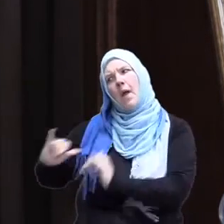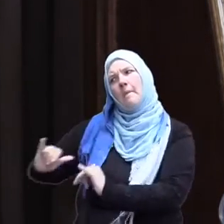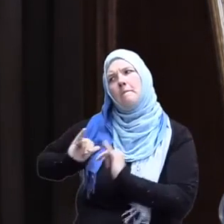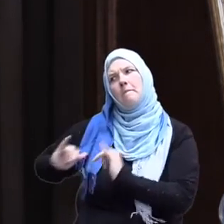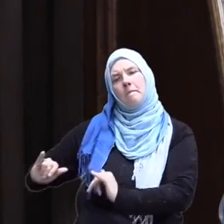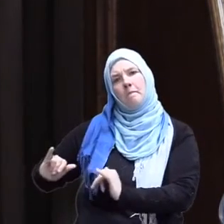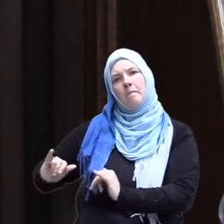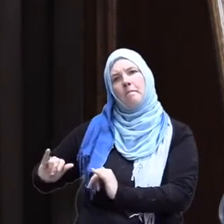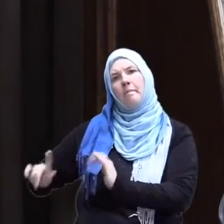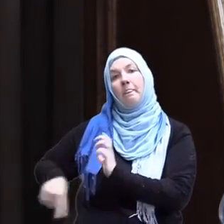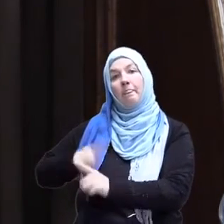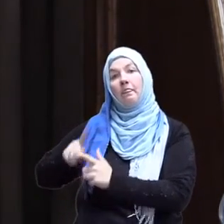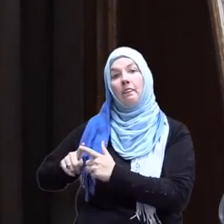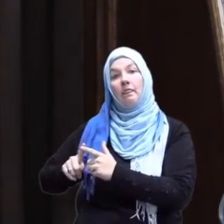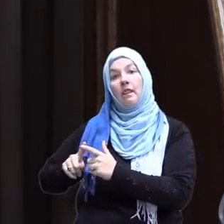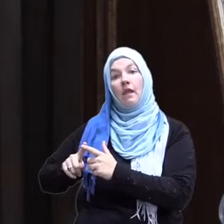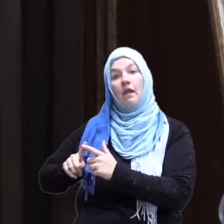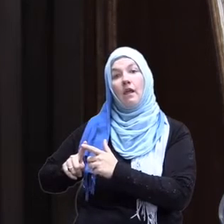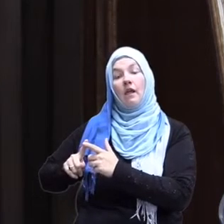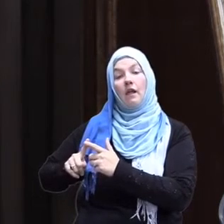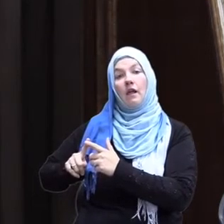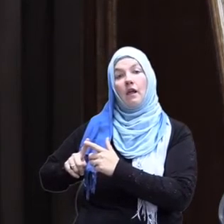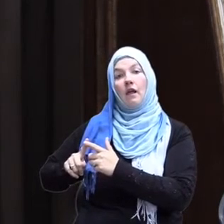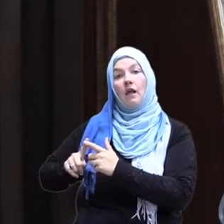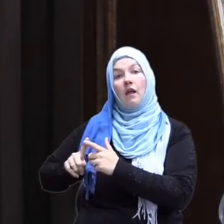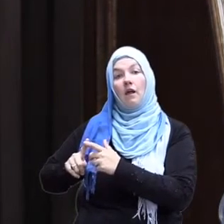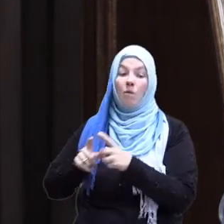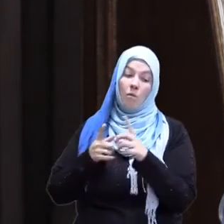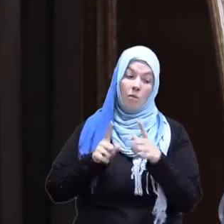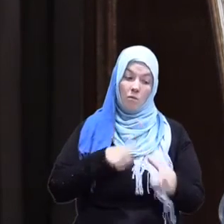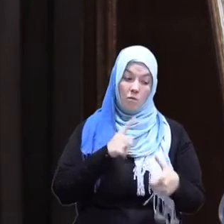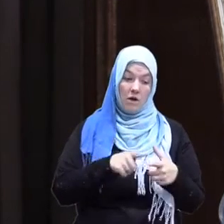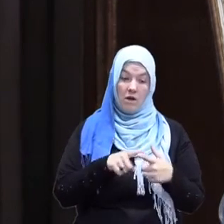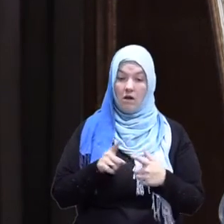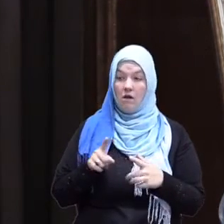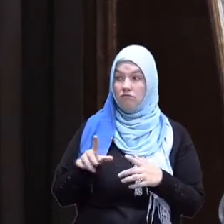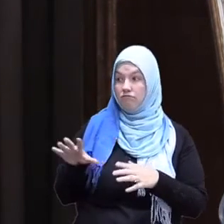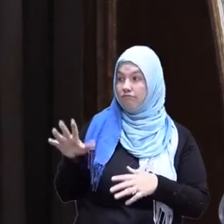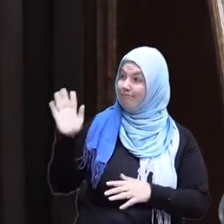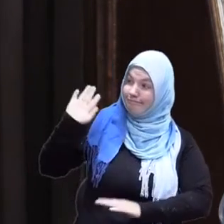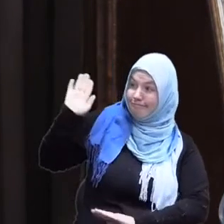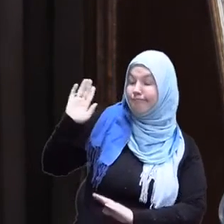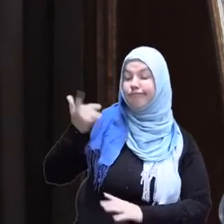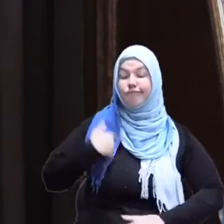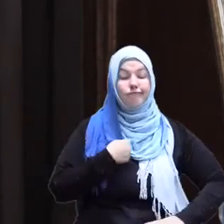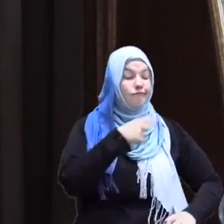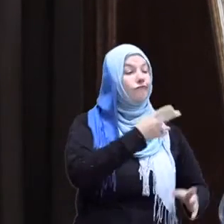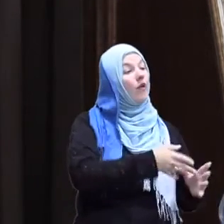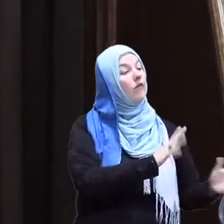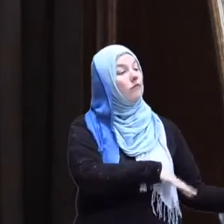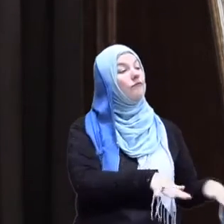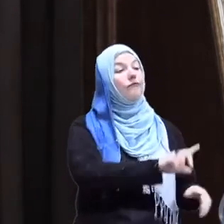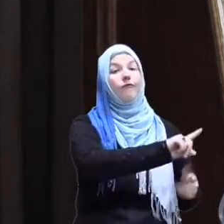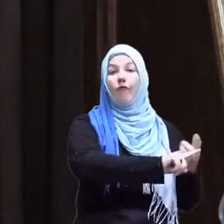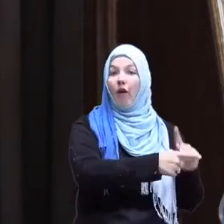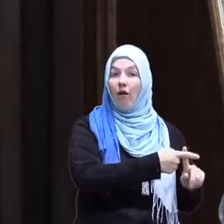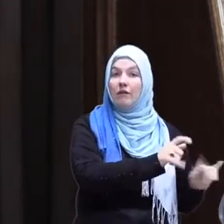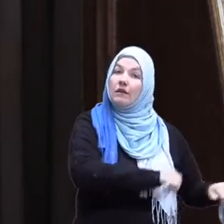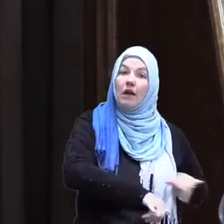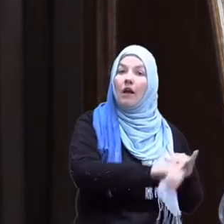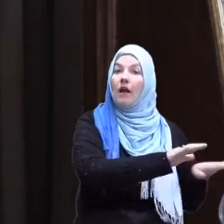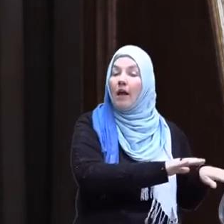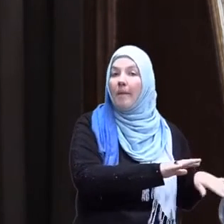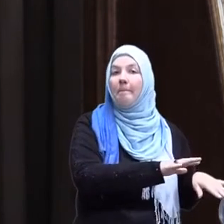other, they say, we are only mocking those fools. We're only